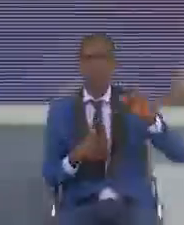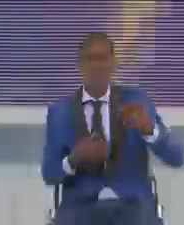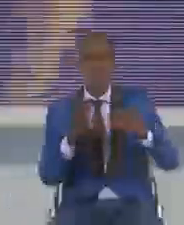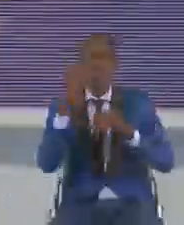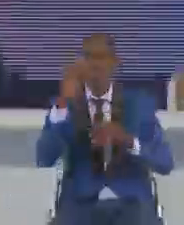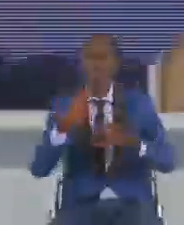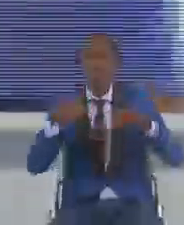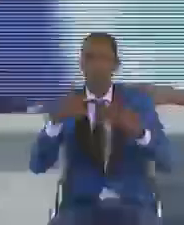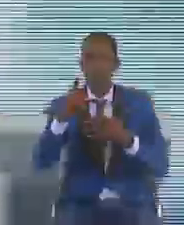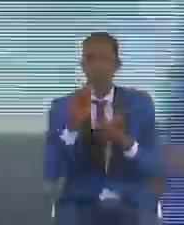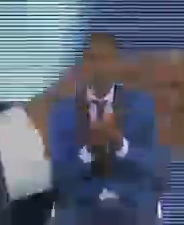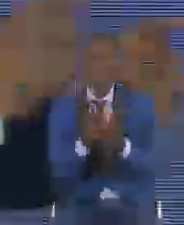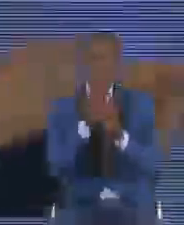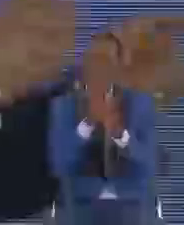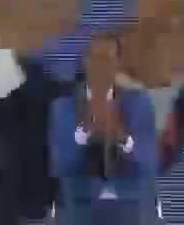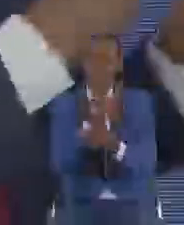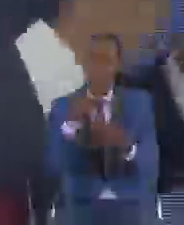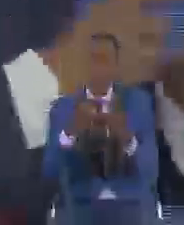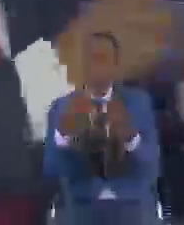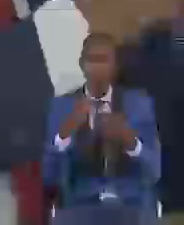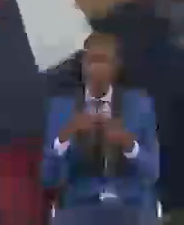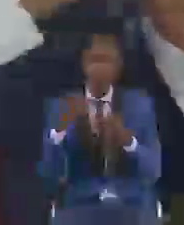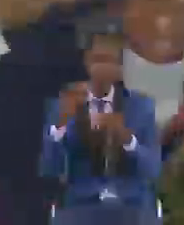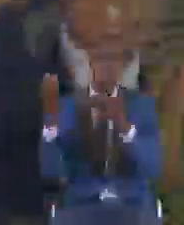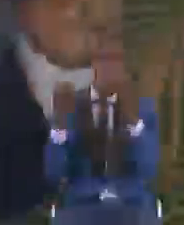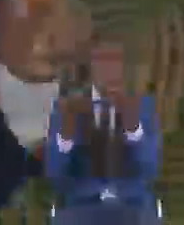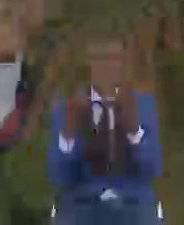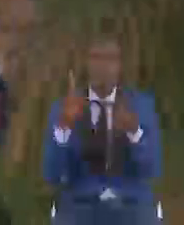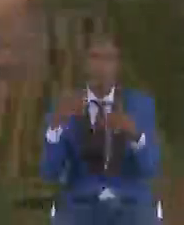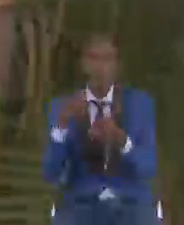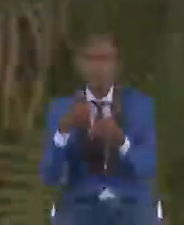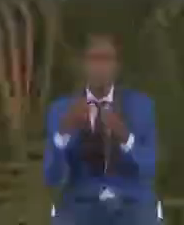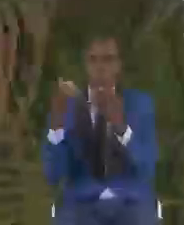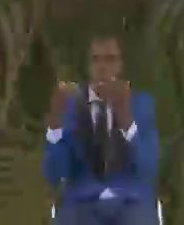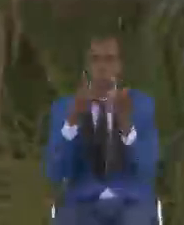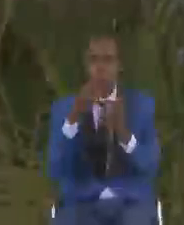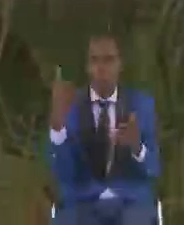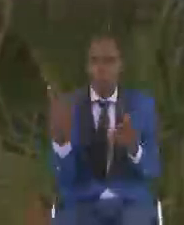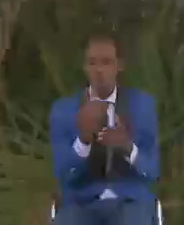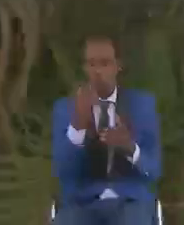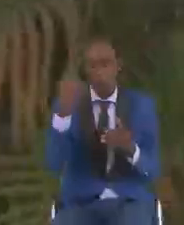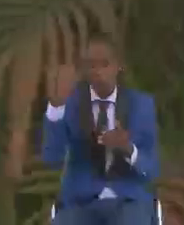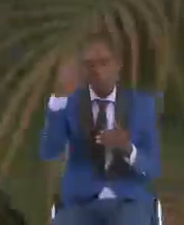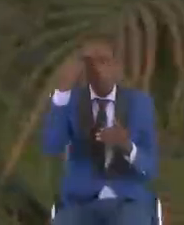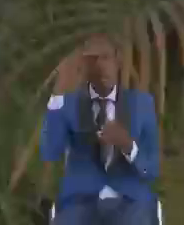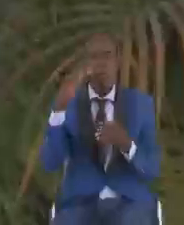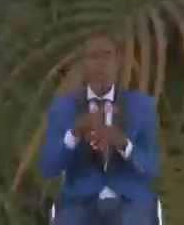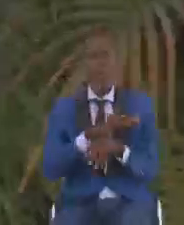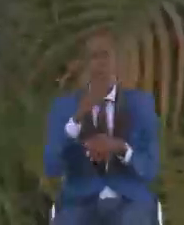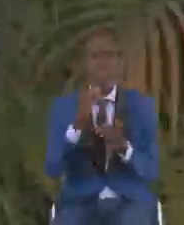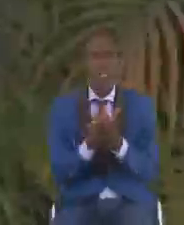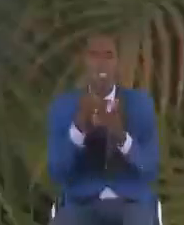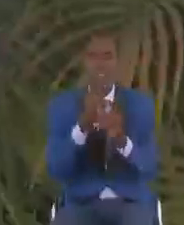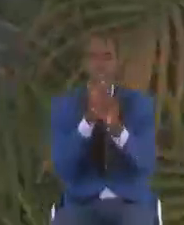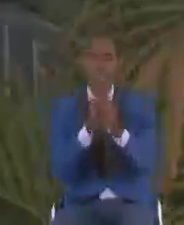you come to service, and when you go in service, you are conscious that the gift the Lord